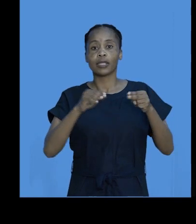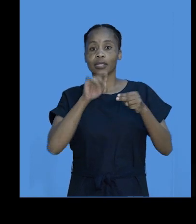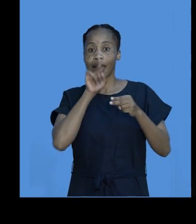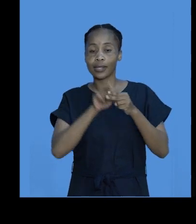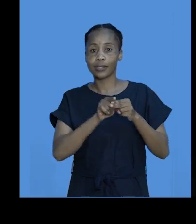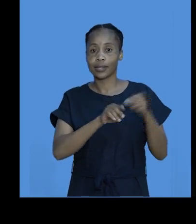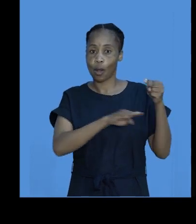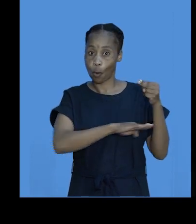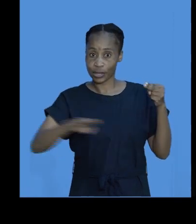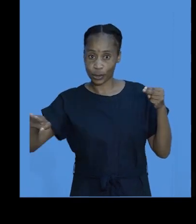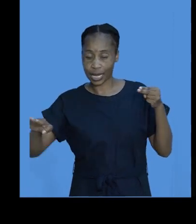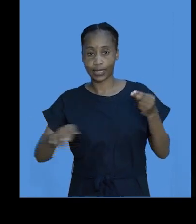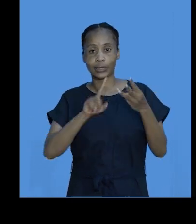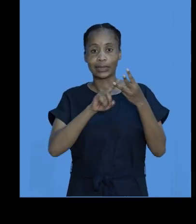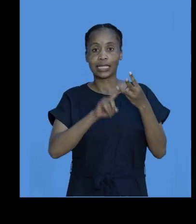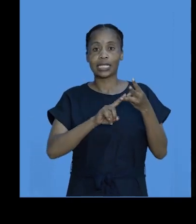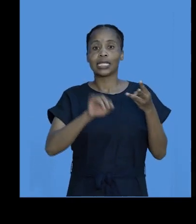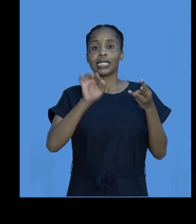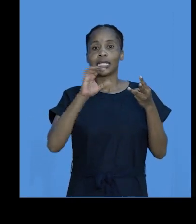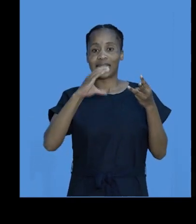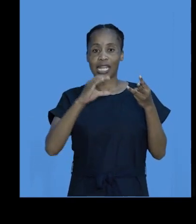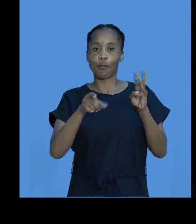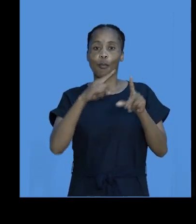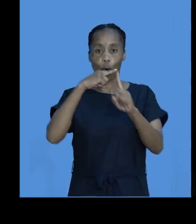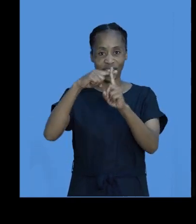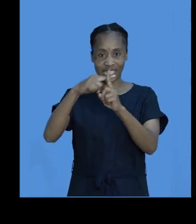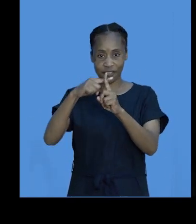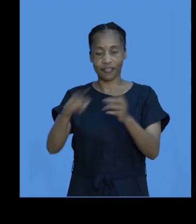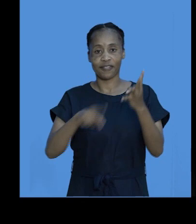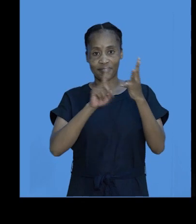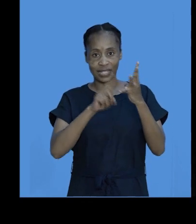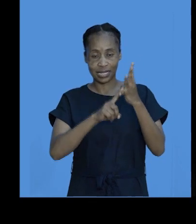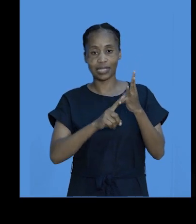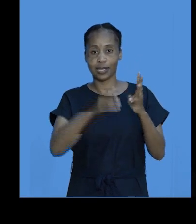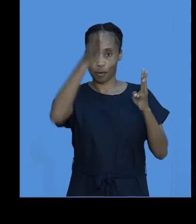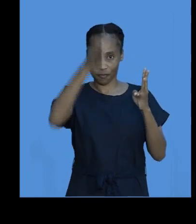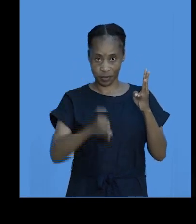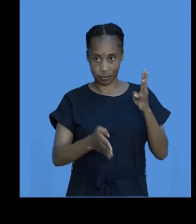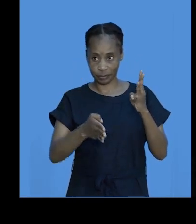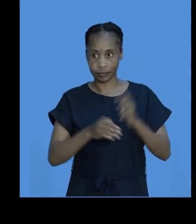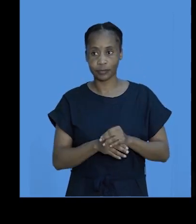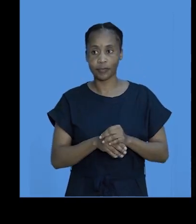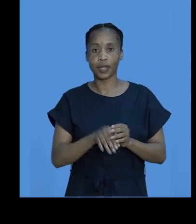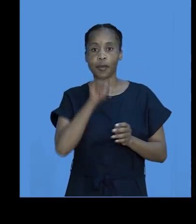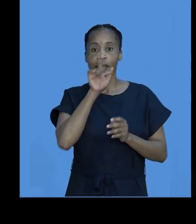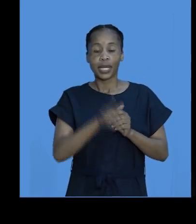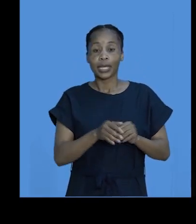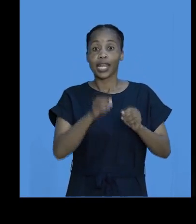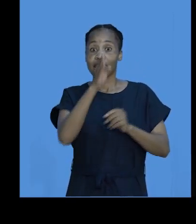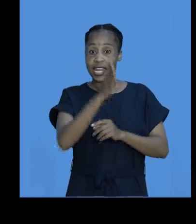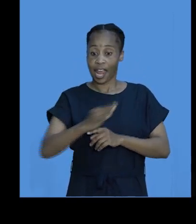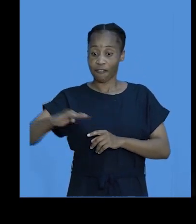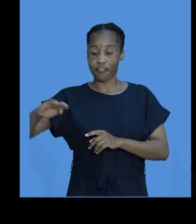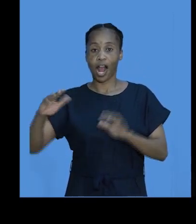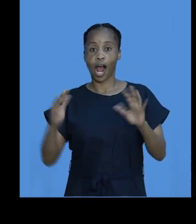horizontally, C says positively, and then D says vertically. Right, so this is the supply